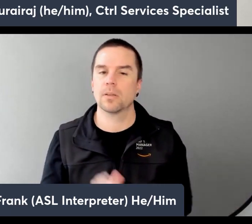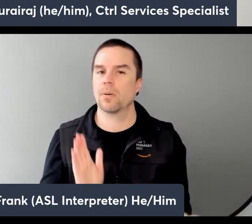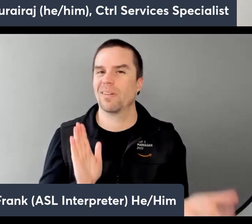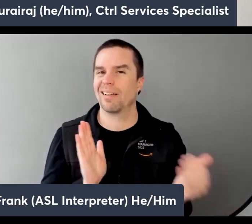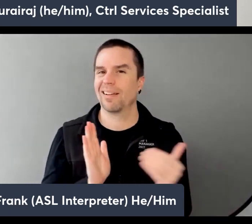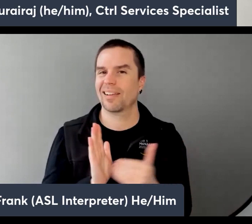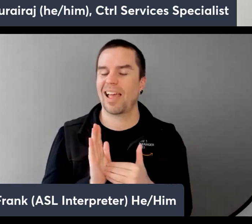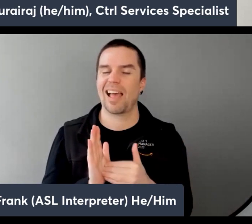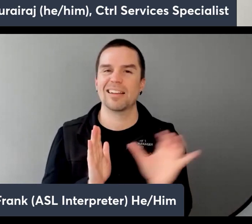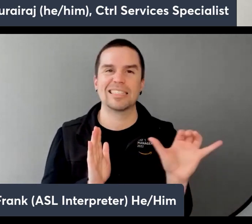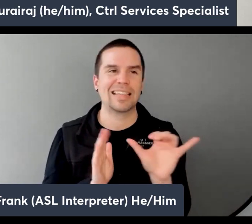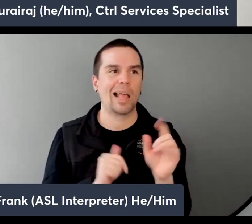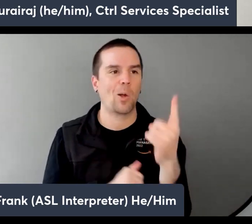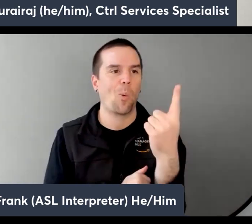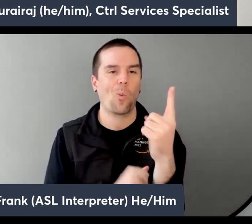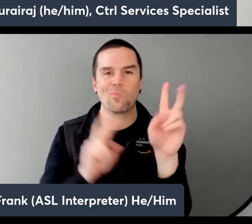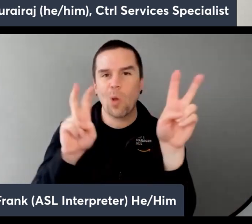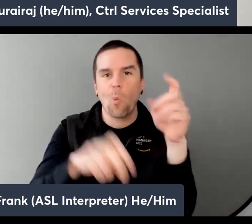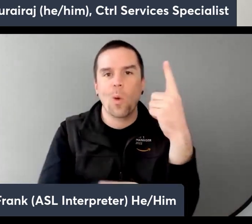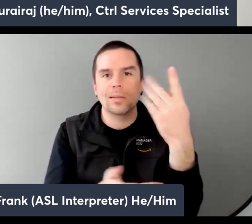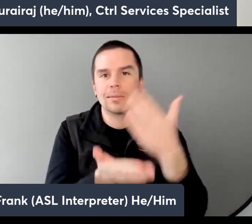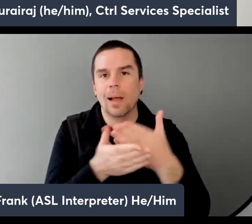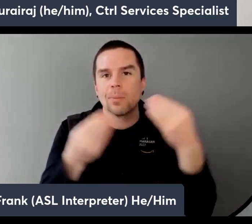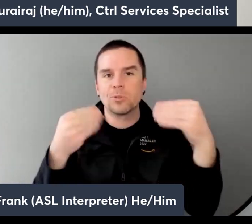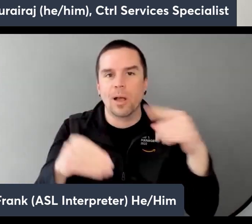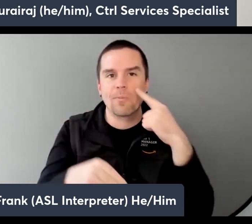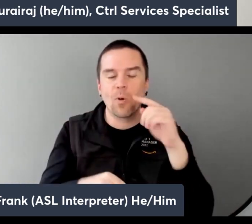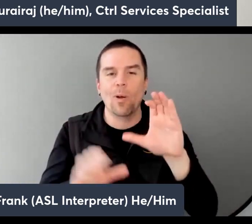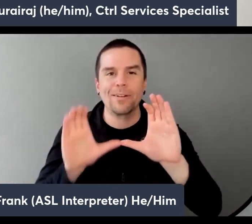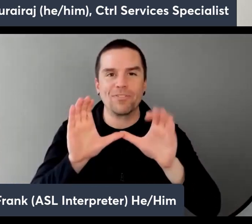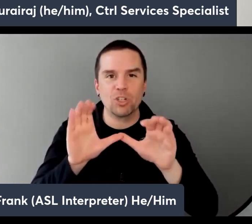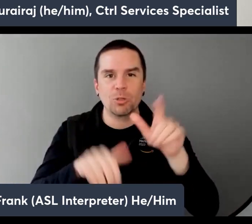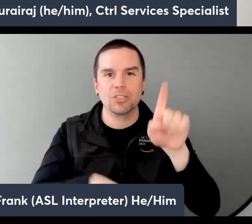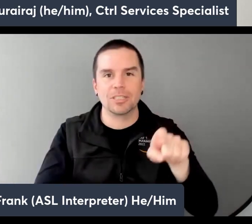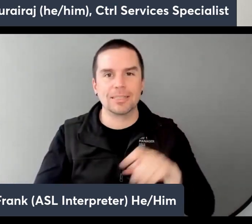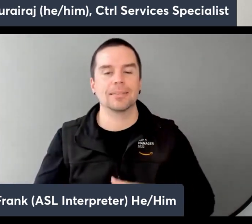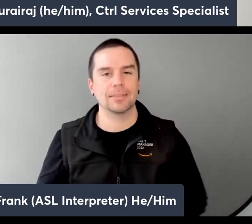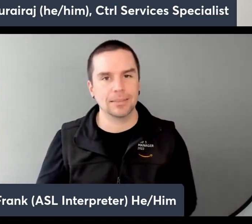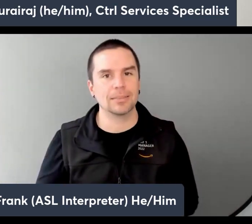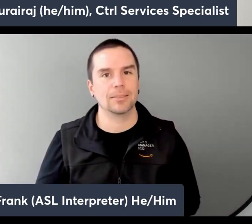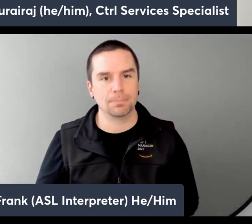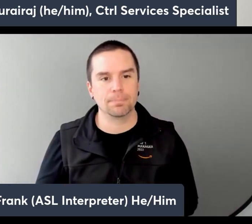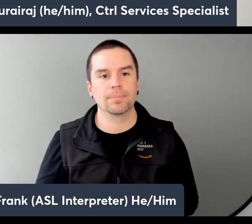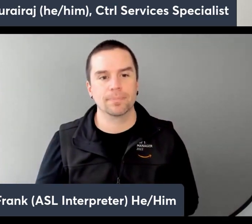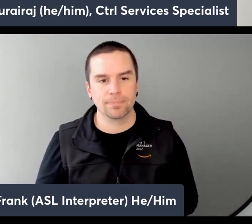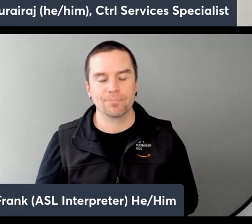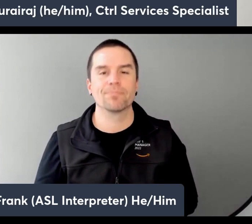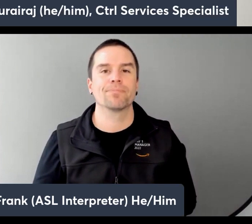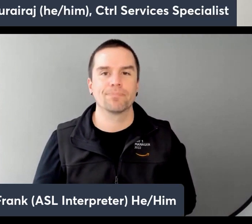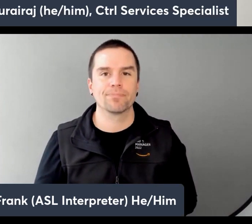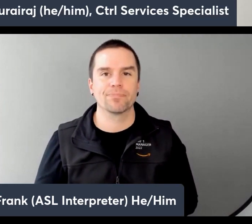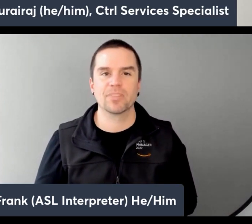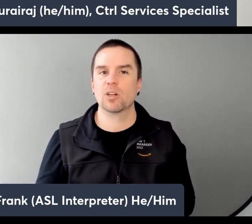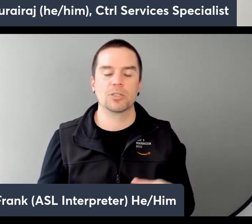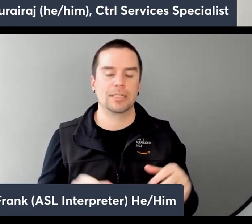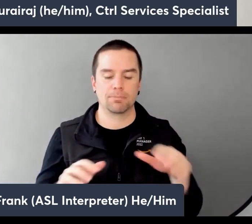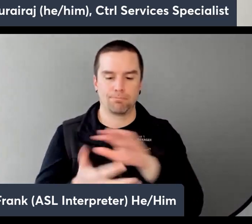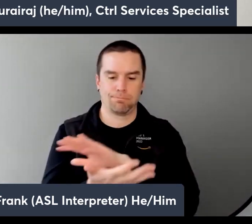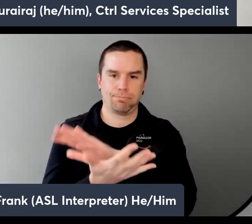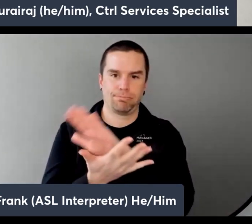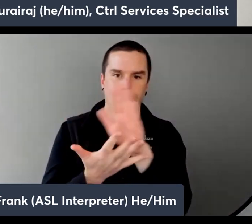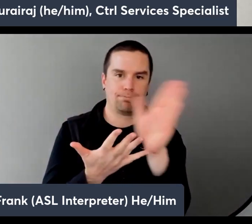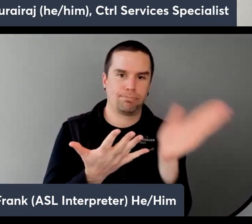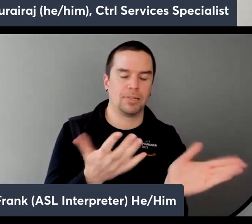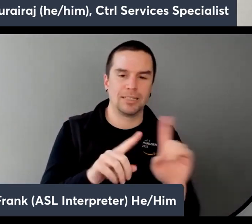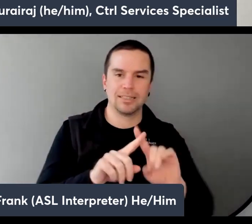for your configuration needs. There's kind of this aggregation of data that can be fetched by AppConfig. Does that